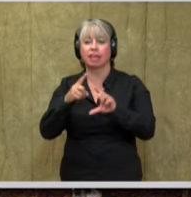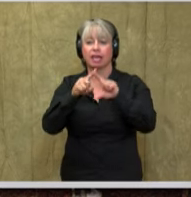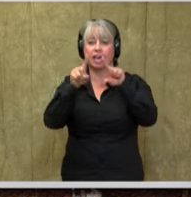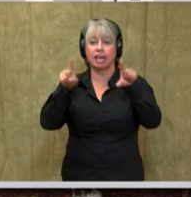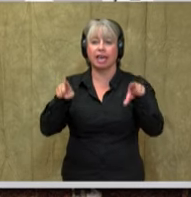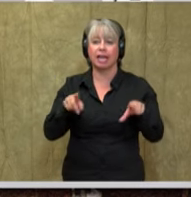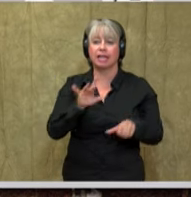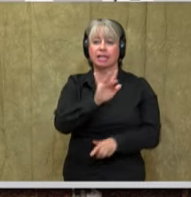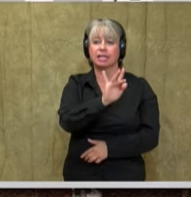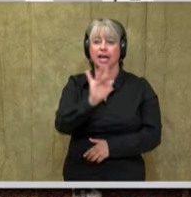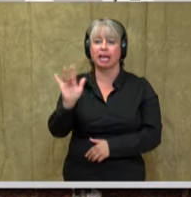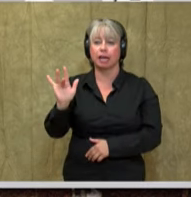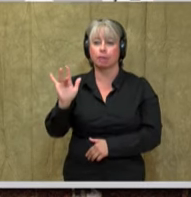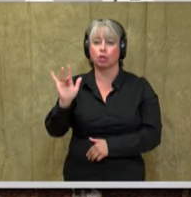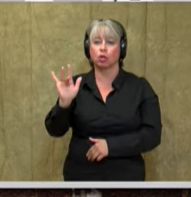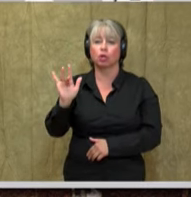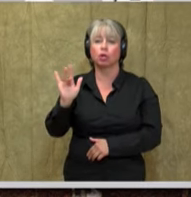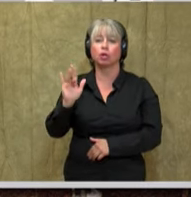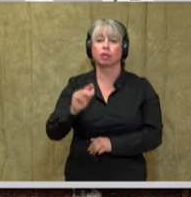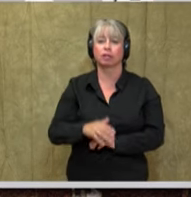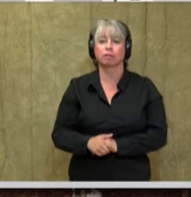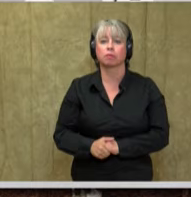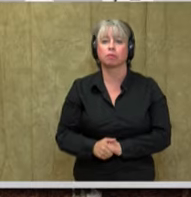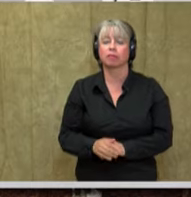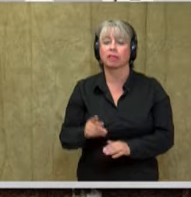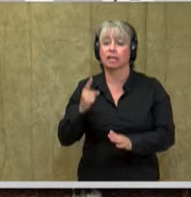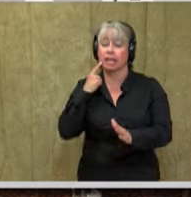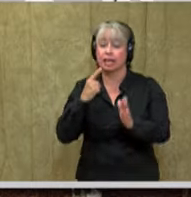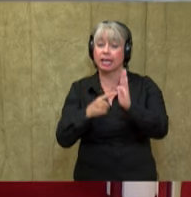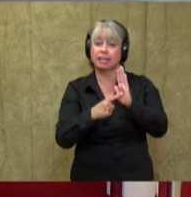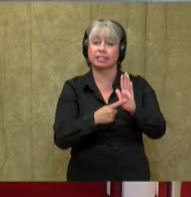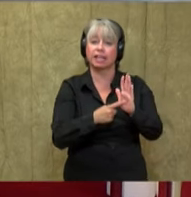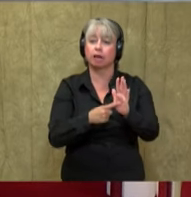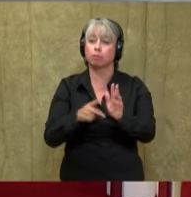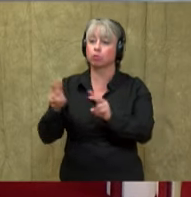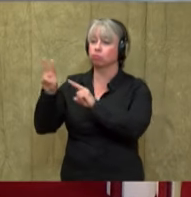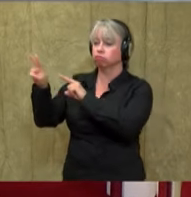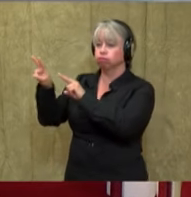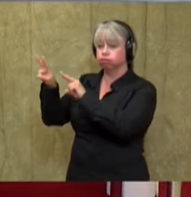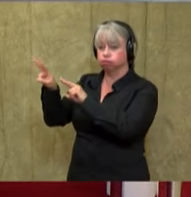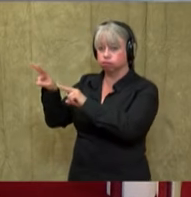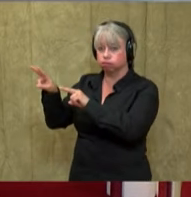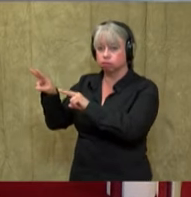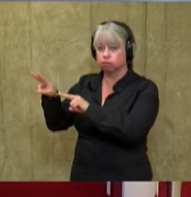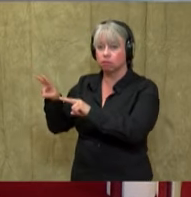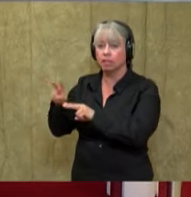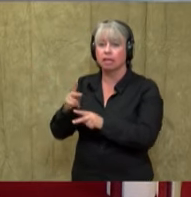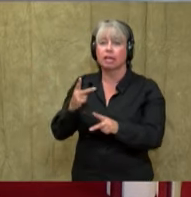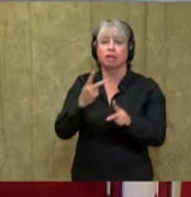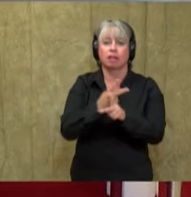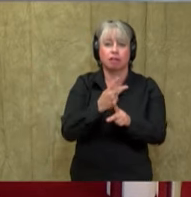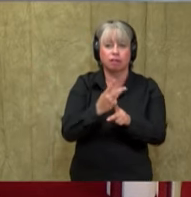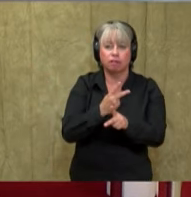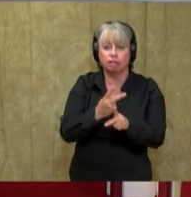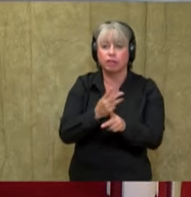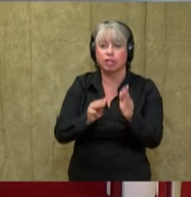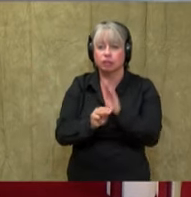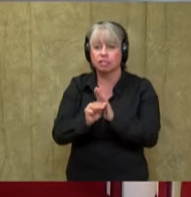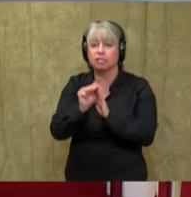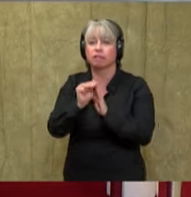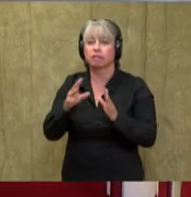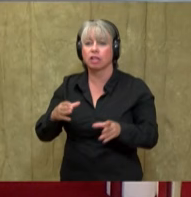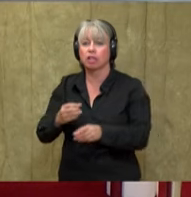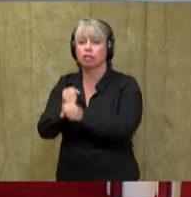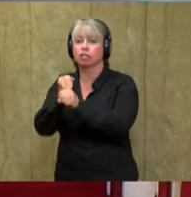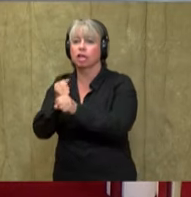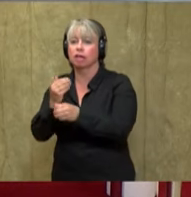ago. So let's look at this example. Find the volume of a cone and round it to the nearest